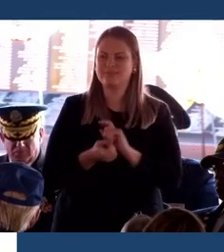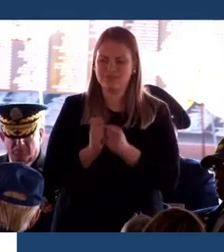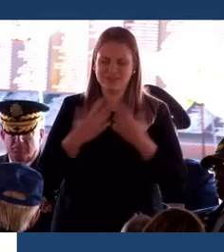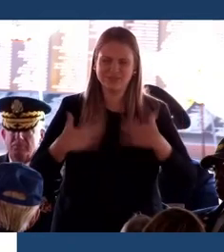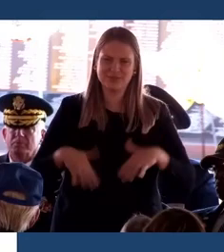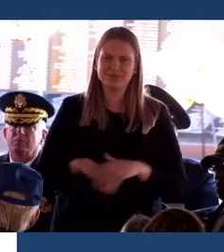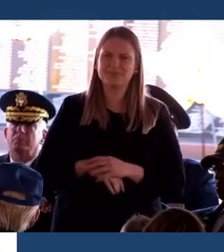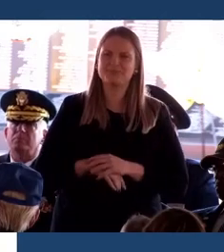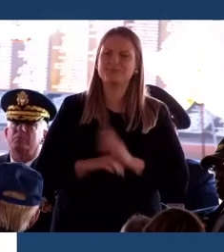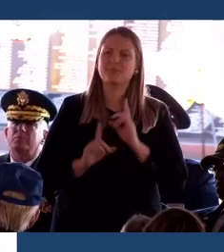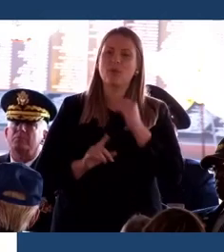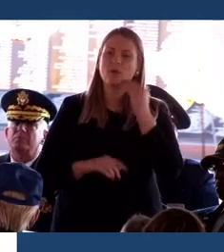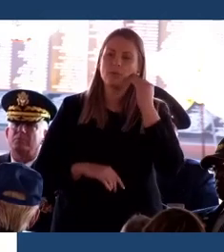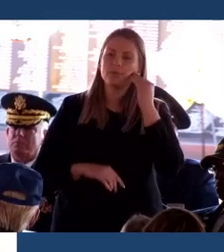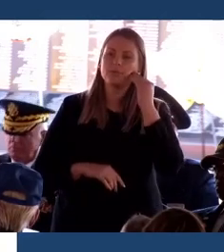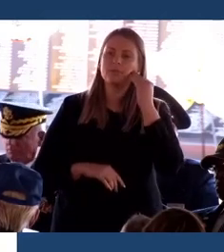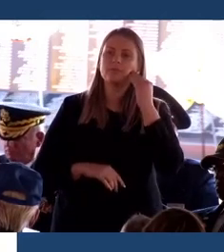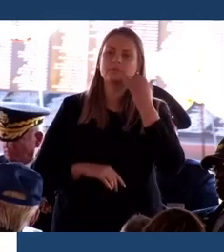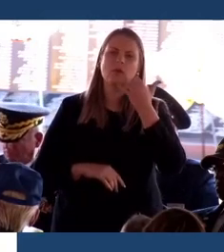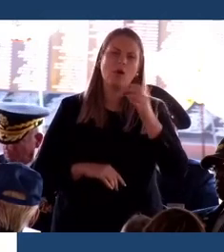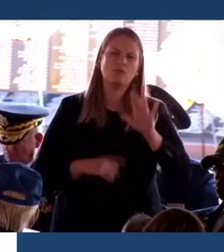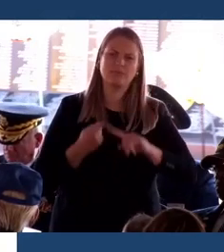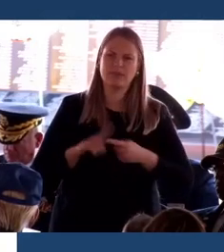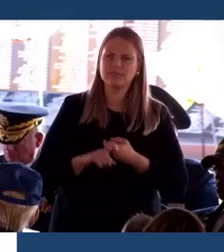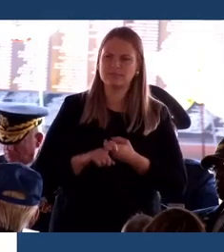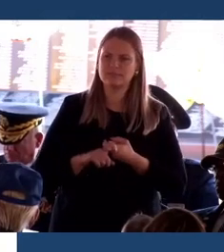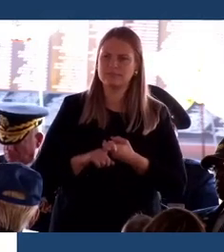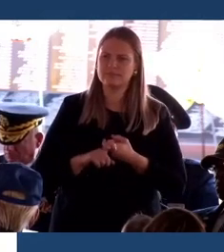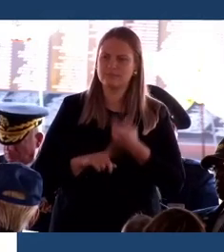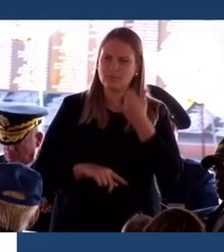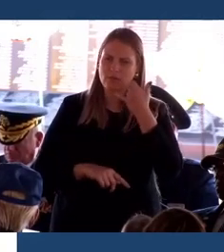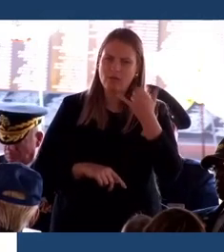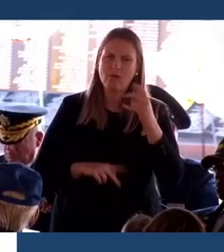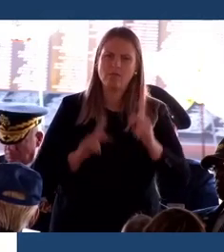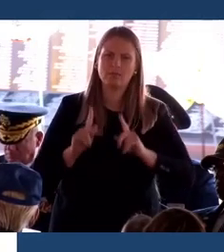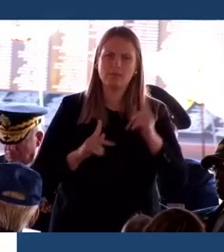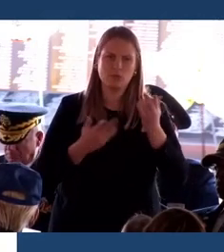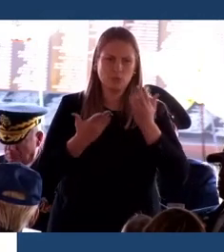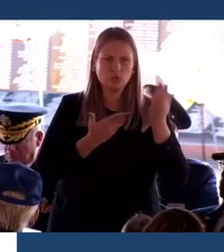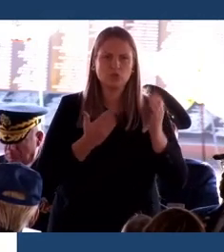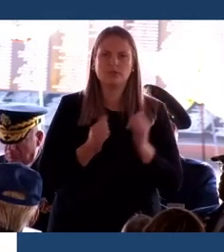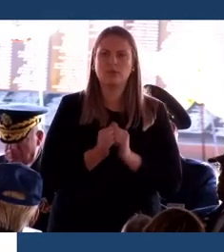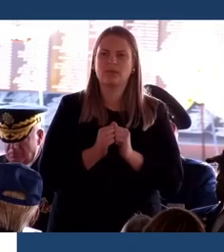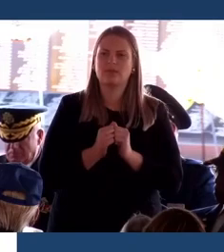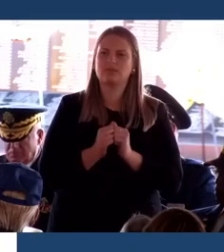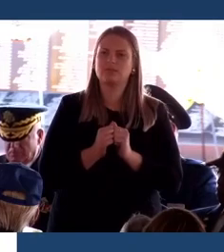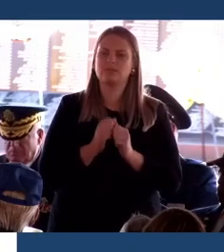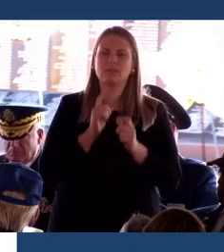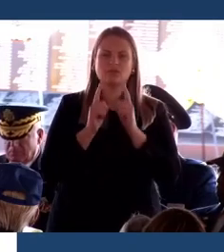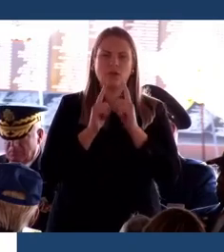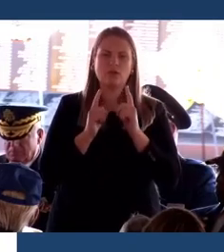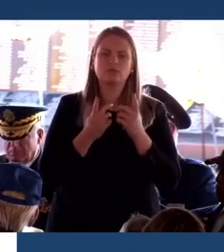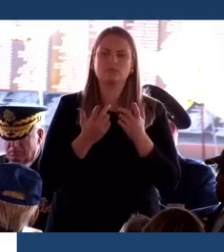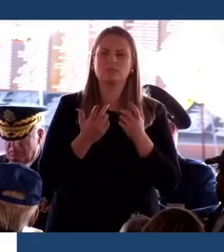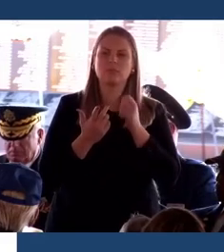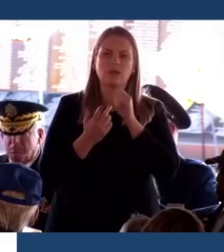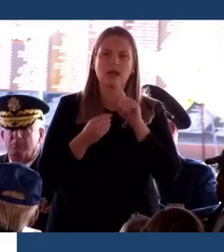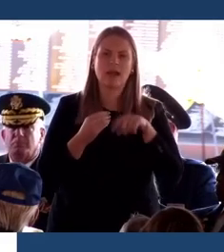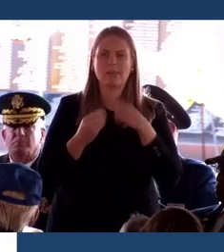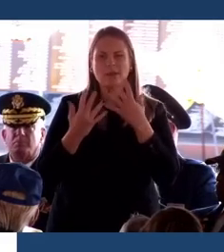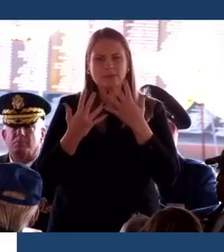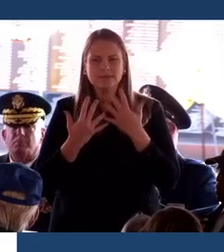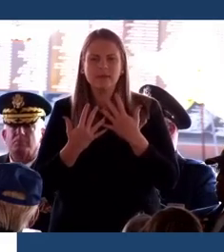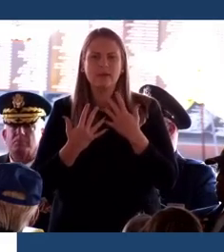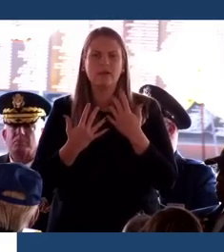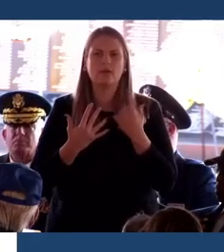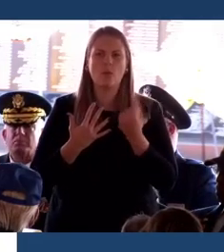go home and call your friends. Call the people that you served with. And talk not just about the sad things and the